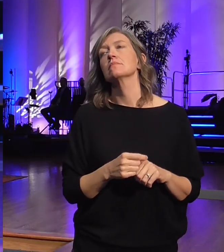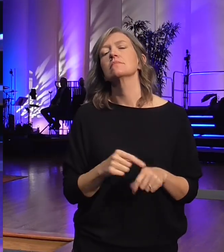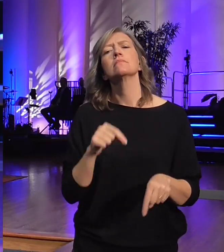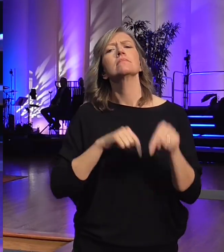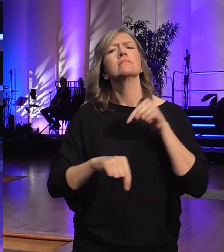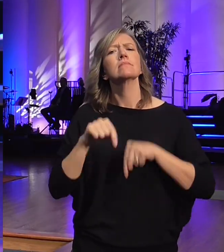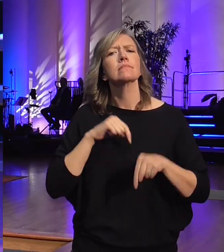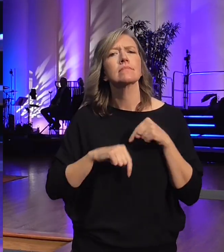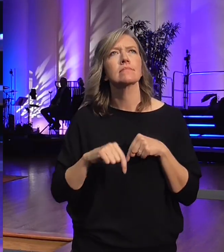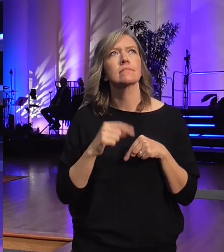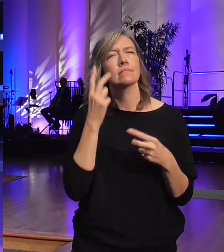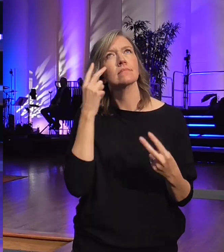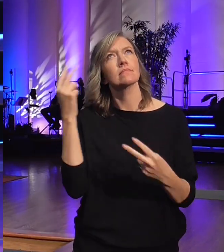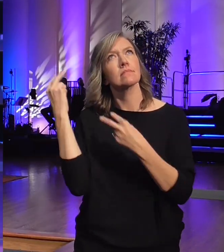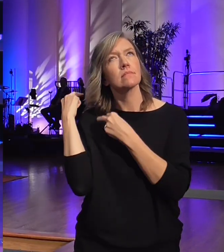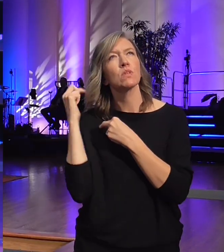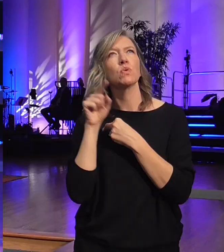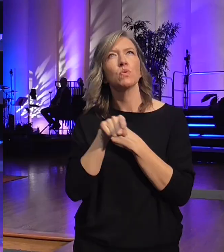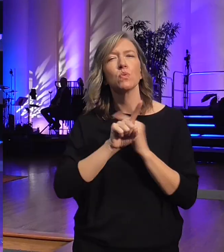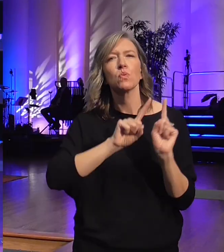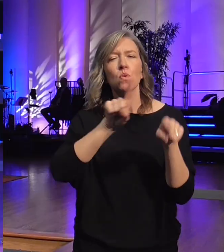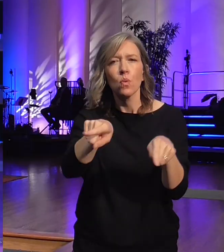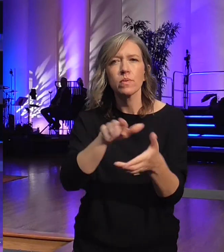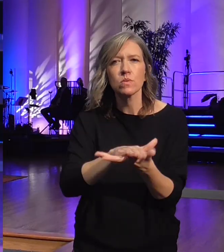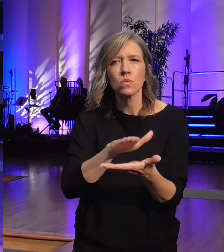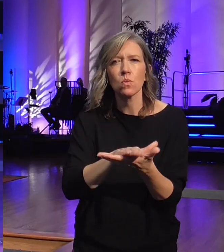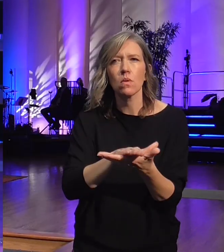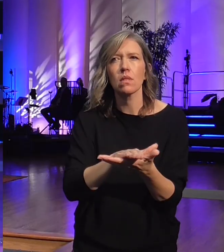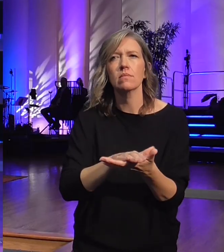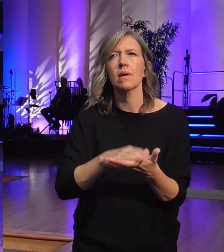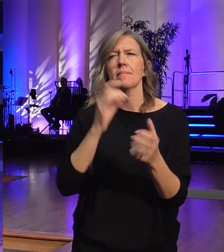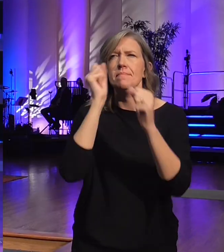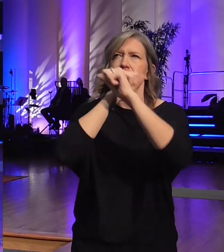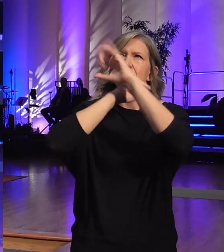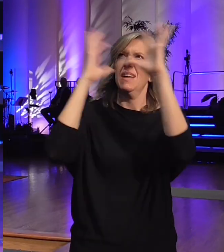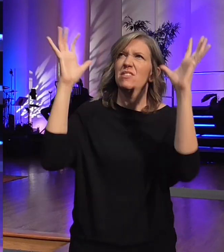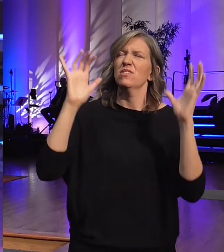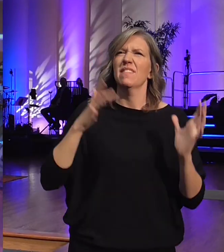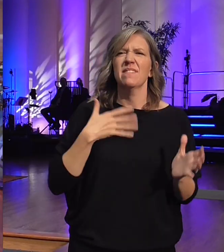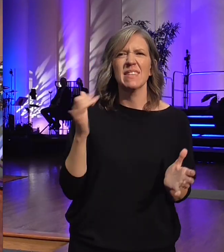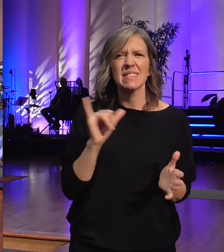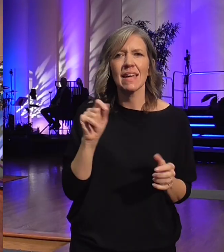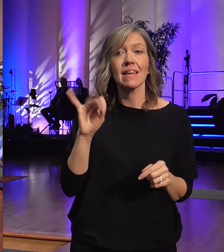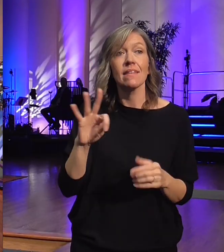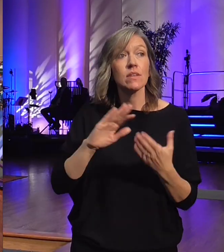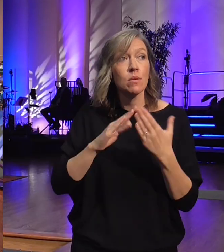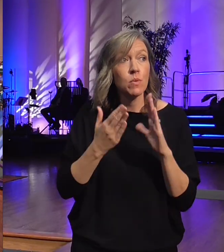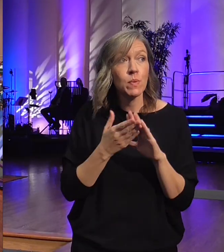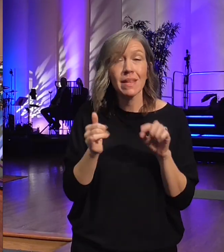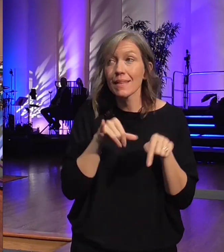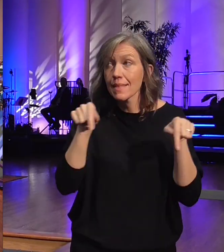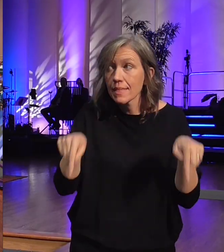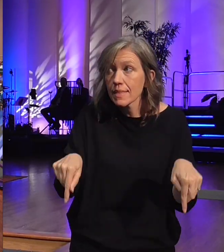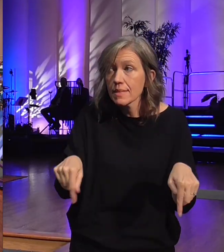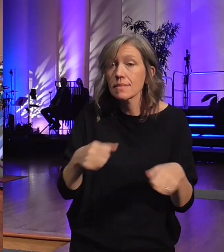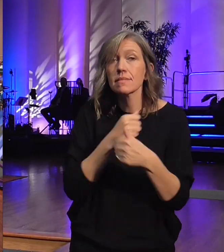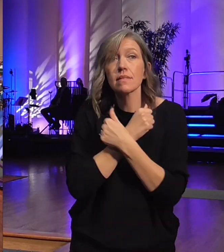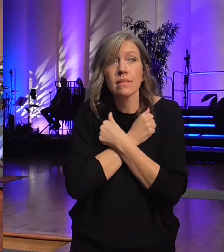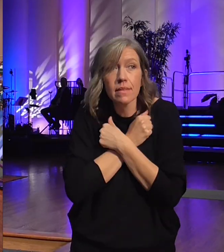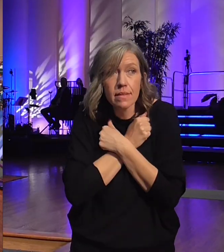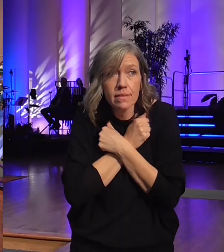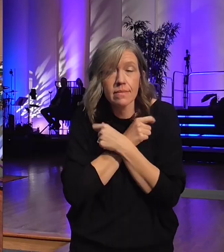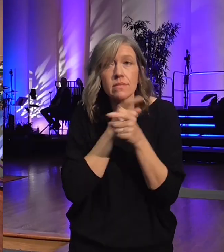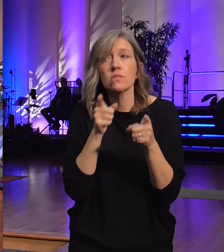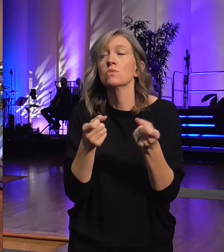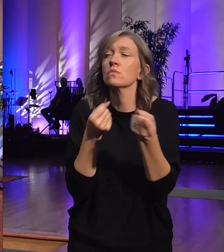Back when you were the one going to school, what would it have felt like if you had a community like this that loved you,